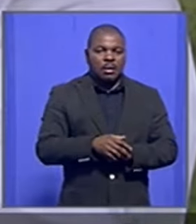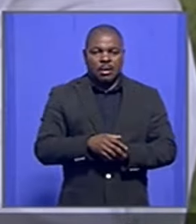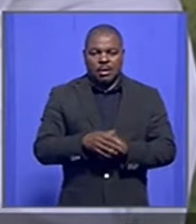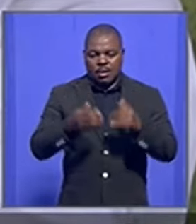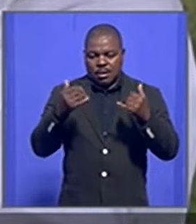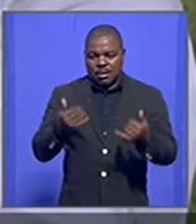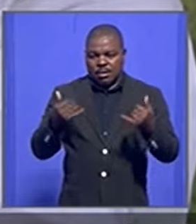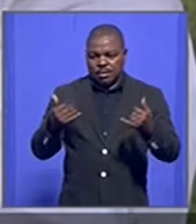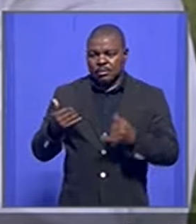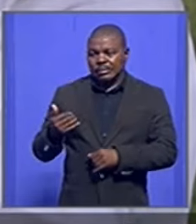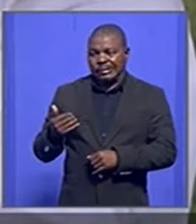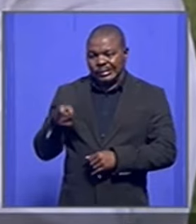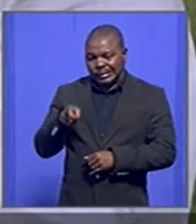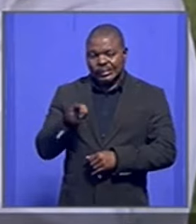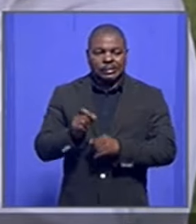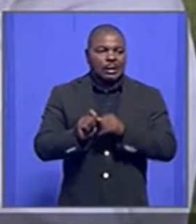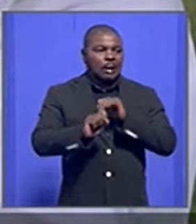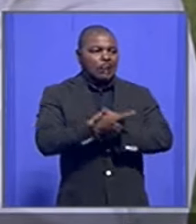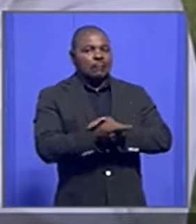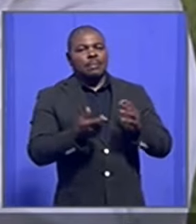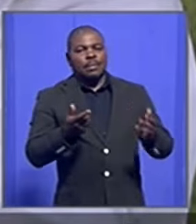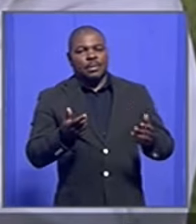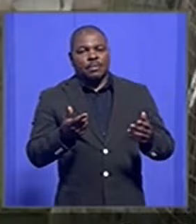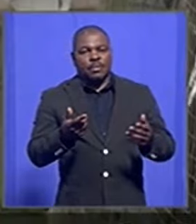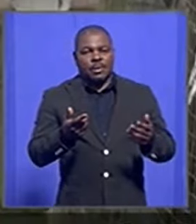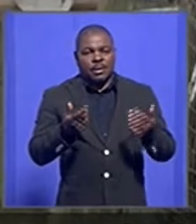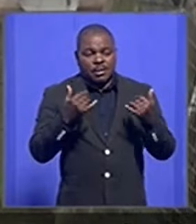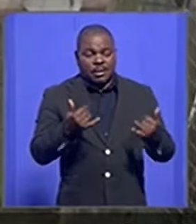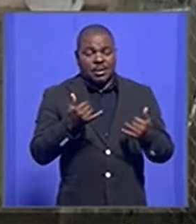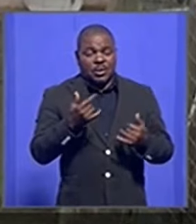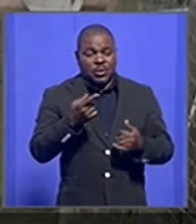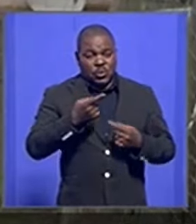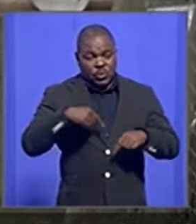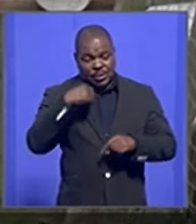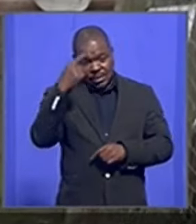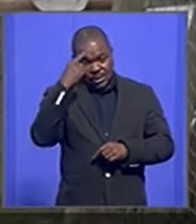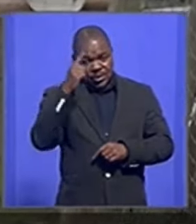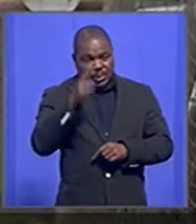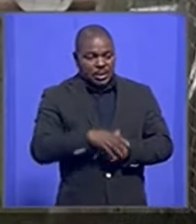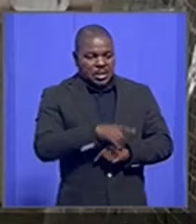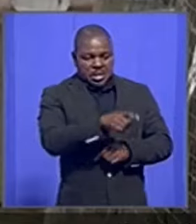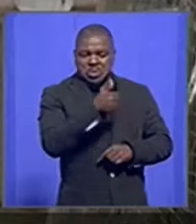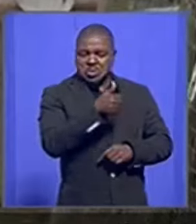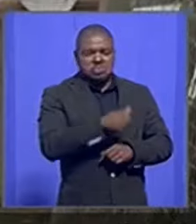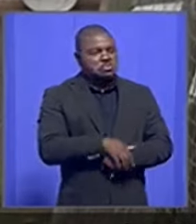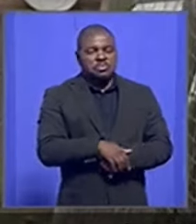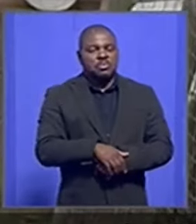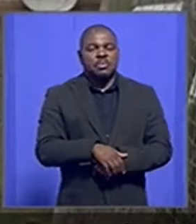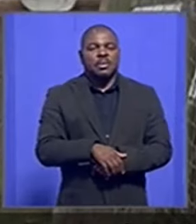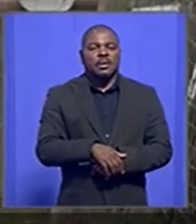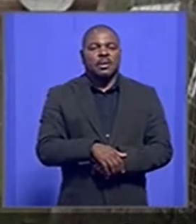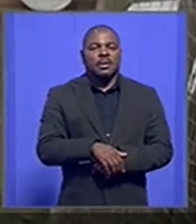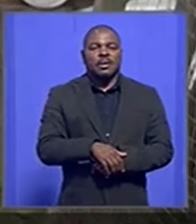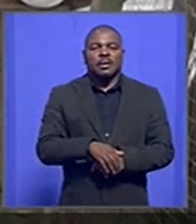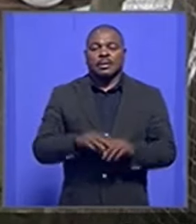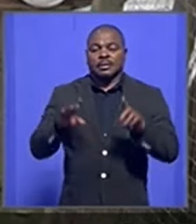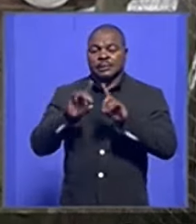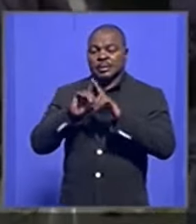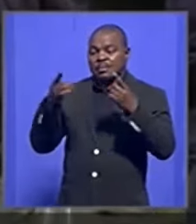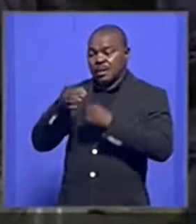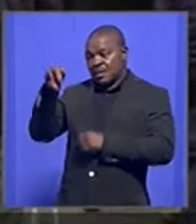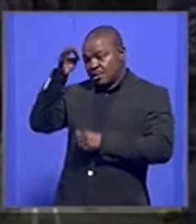incident has brought us to a space where we think it's not a good one. Batlhankedi ba lefapha la